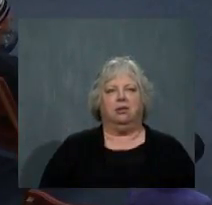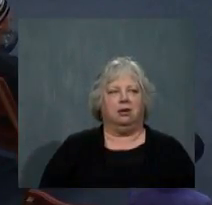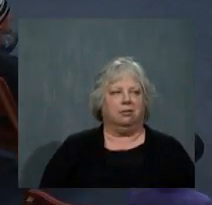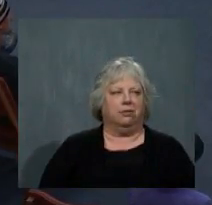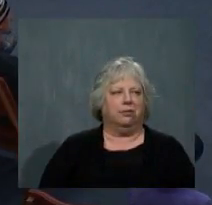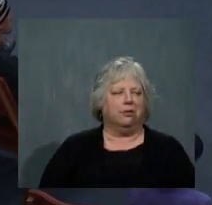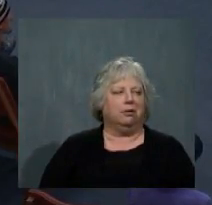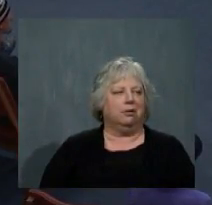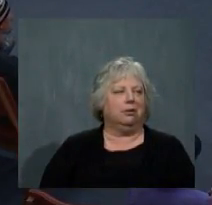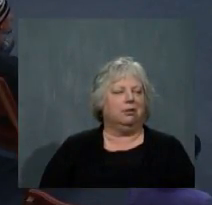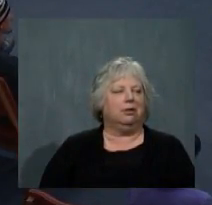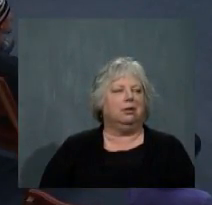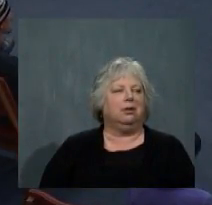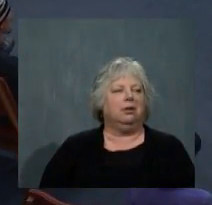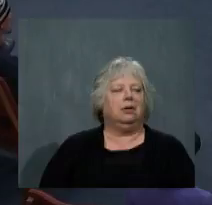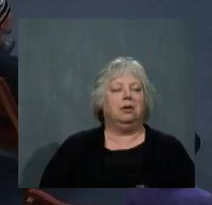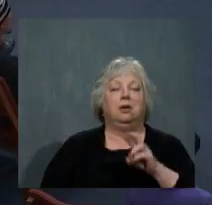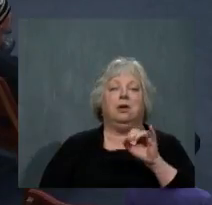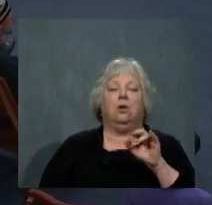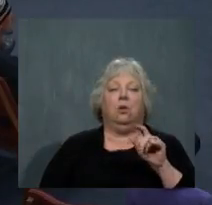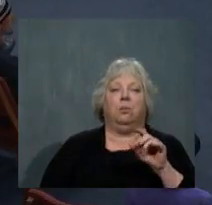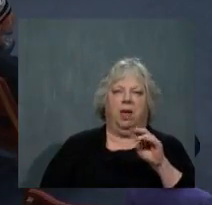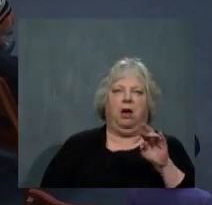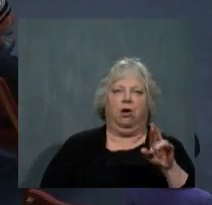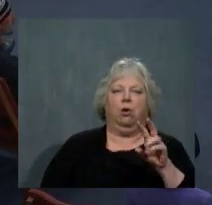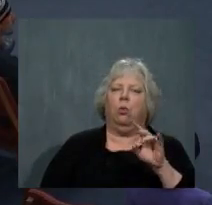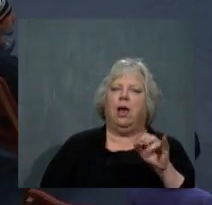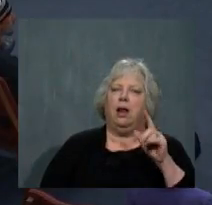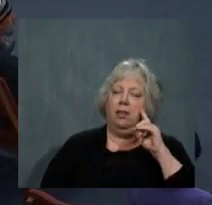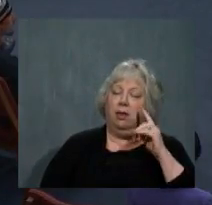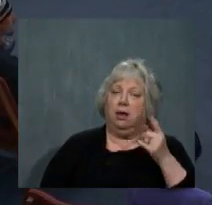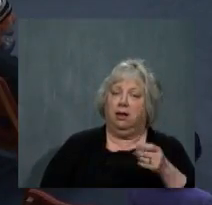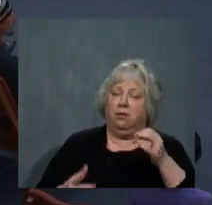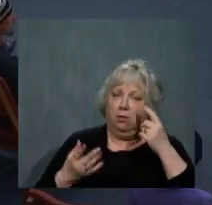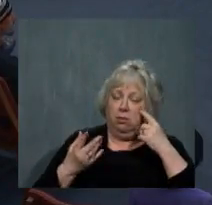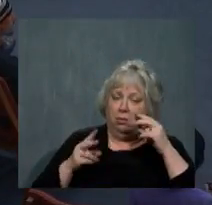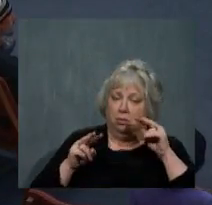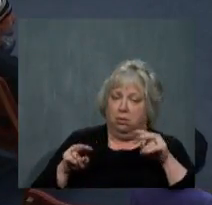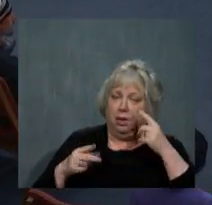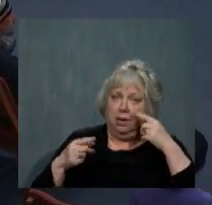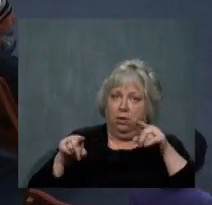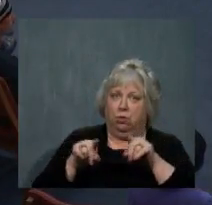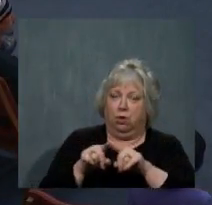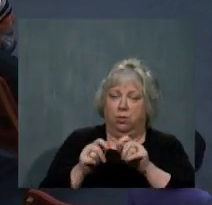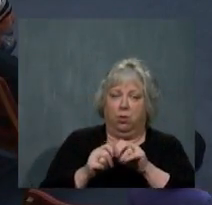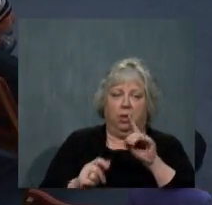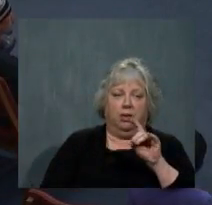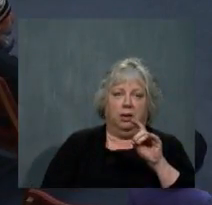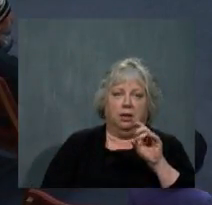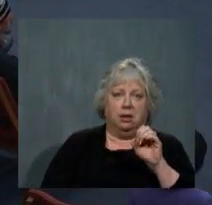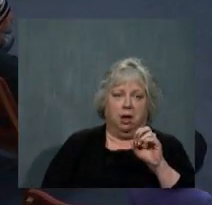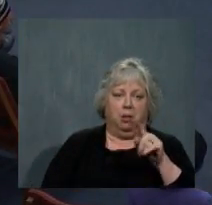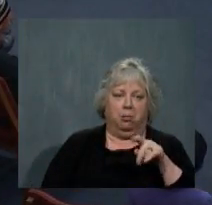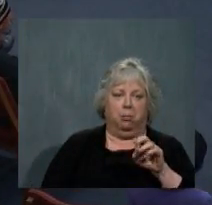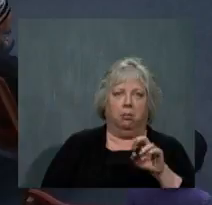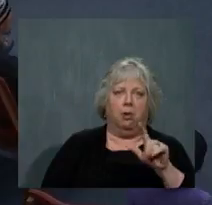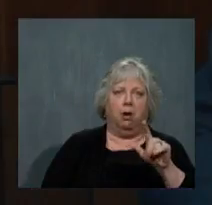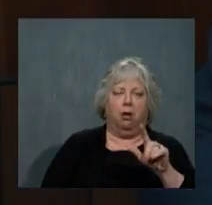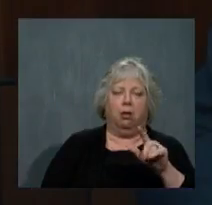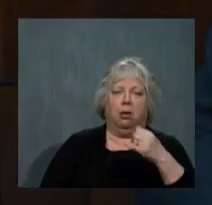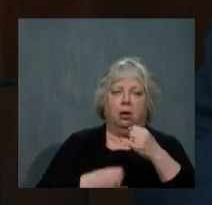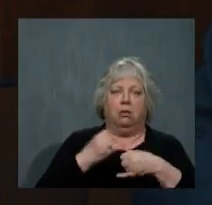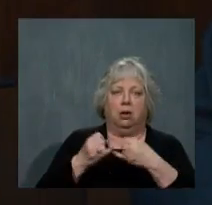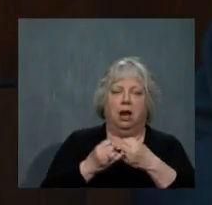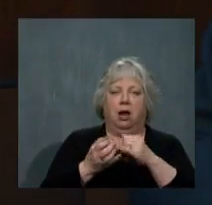I didn't talk to you. Well, I think if you look at the agreement we have with DePaul International that